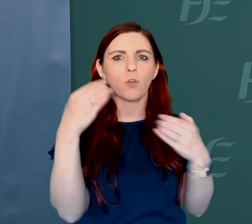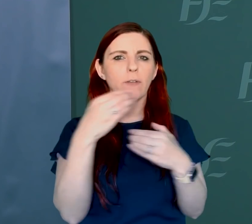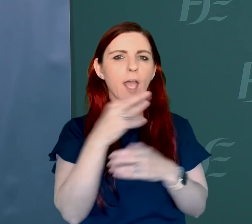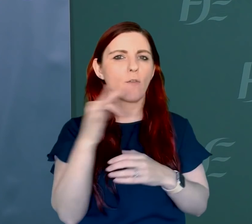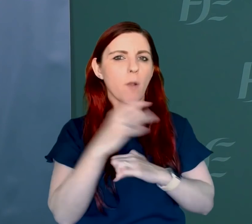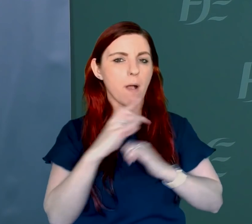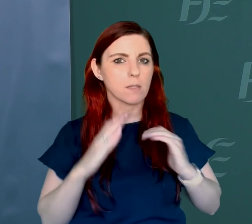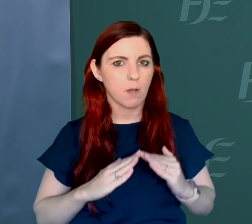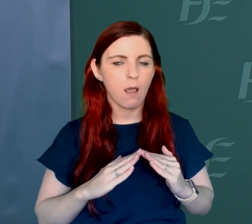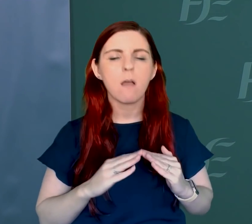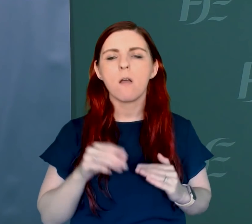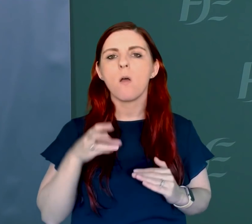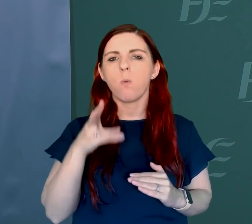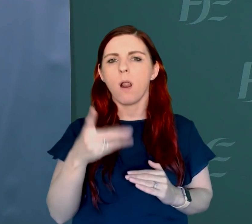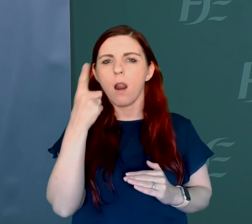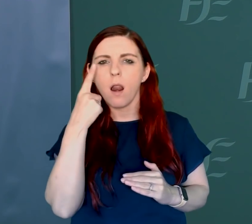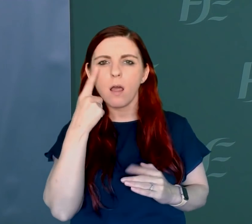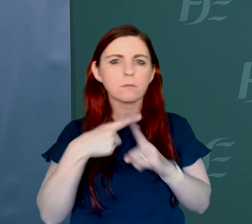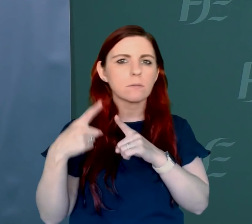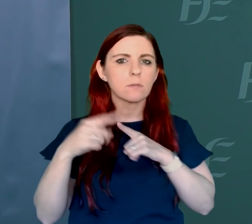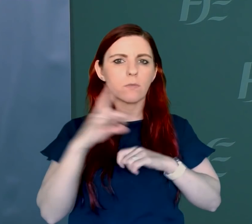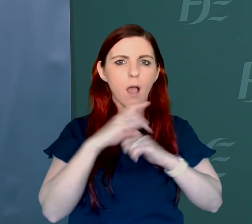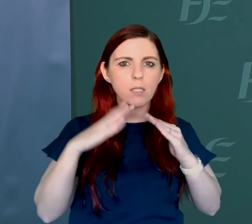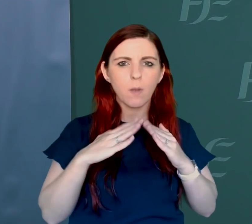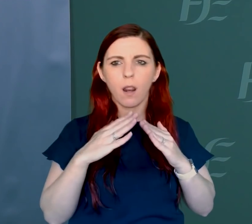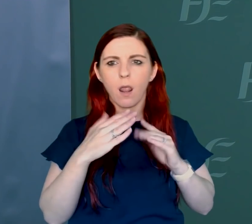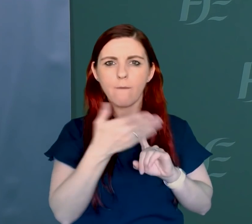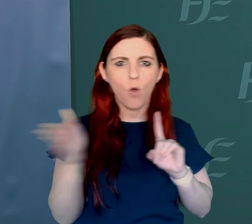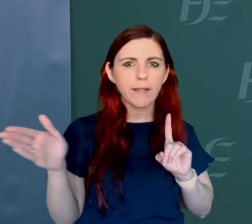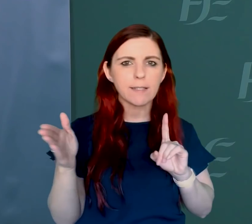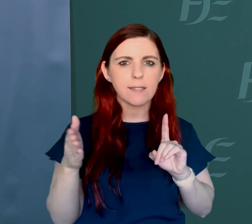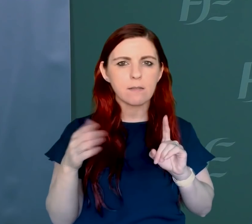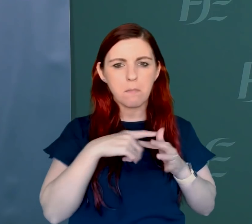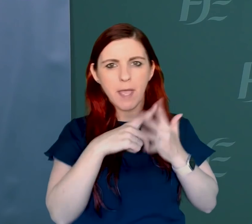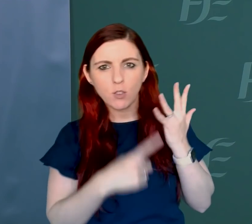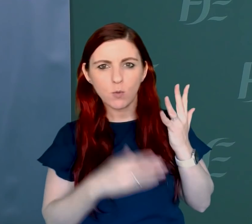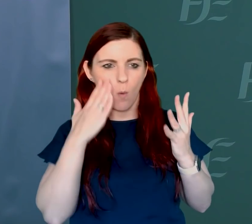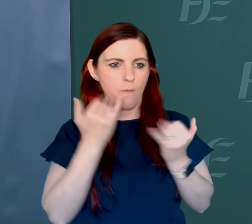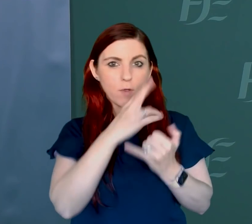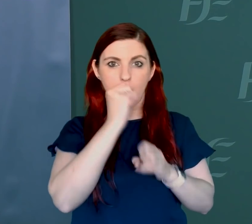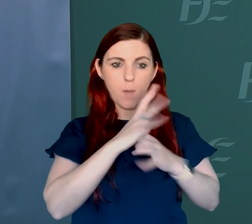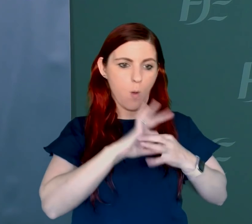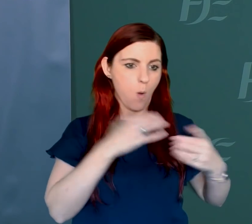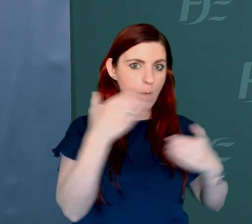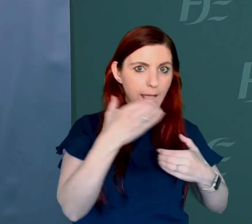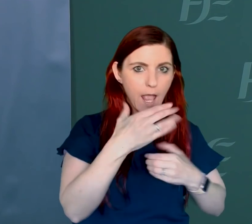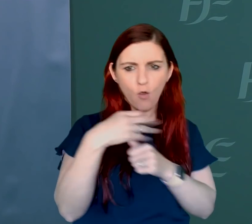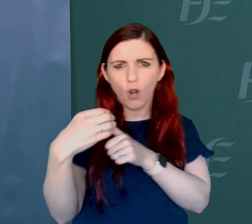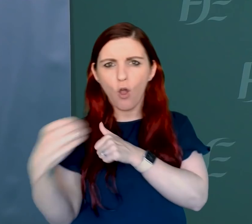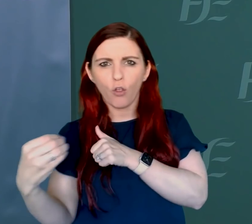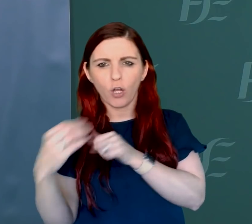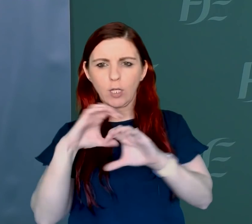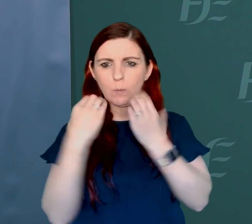be focusing on a range of hospital avoidance measures, which you will know from home care to other therapies and community-based